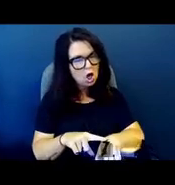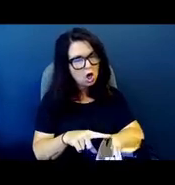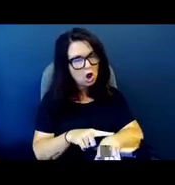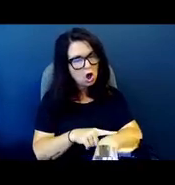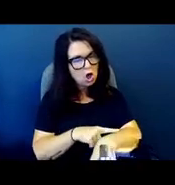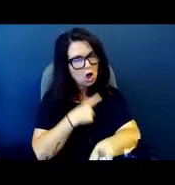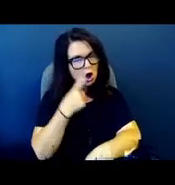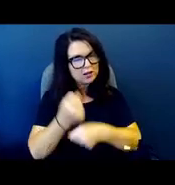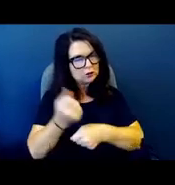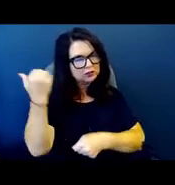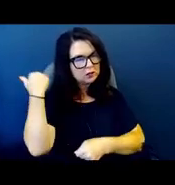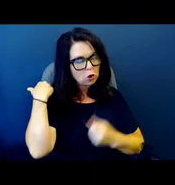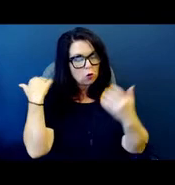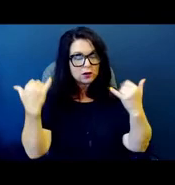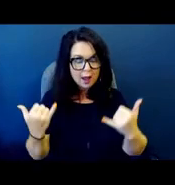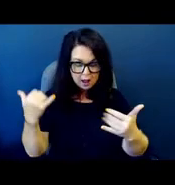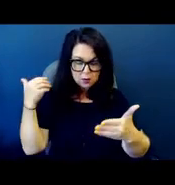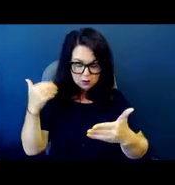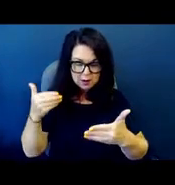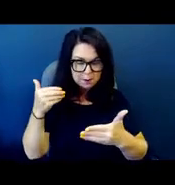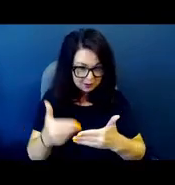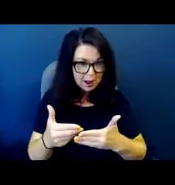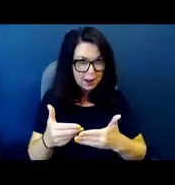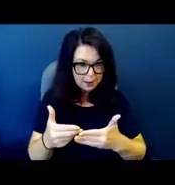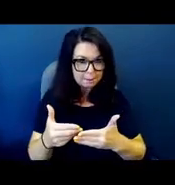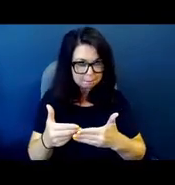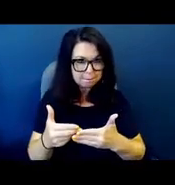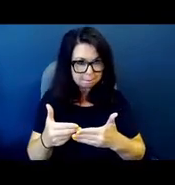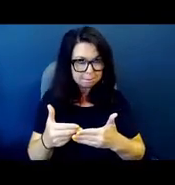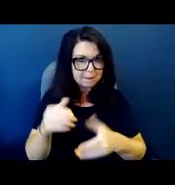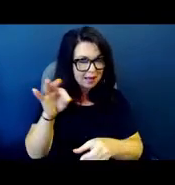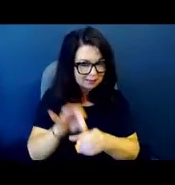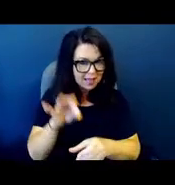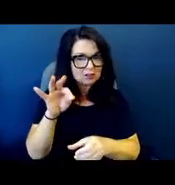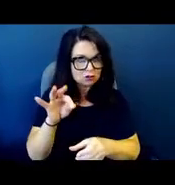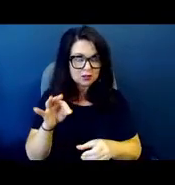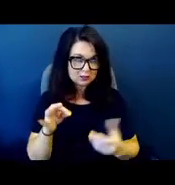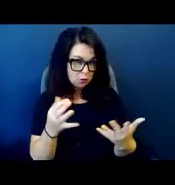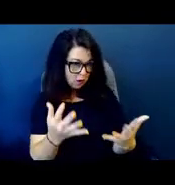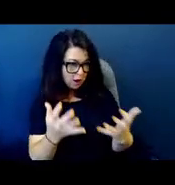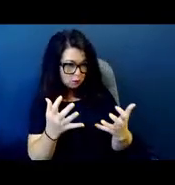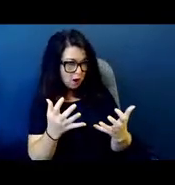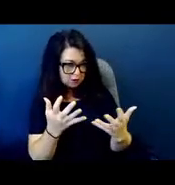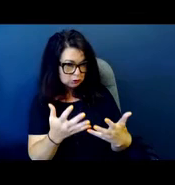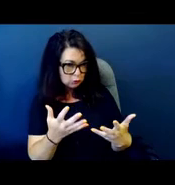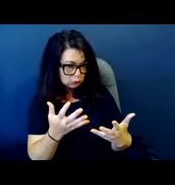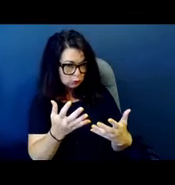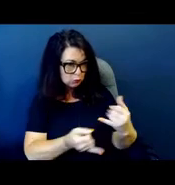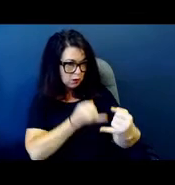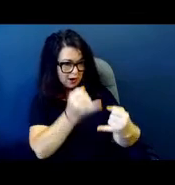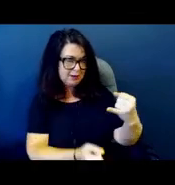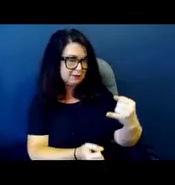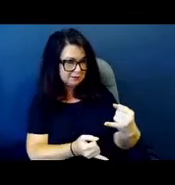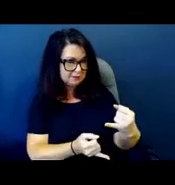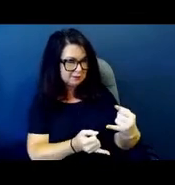now we're coming up to the next election. And I guess I'd like to end this interview just asking you, because I know you've been involved now